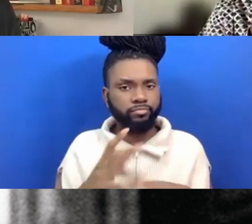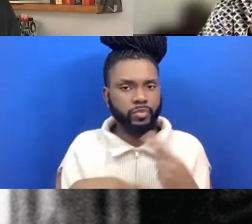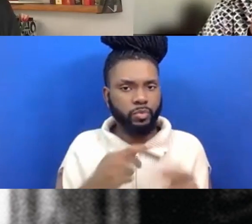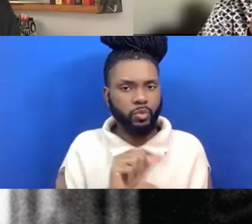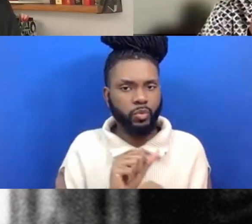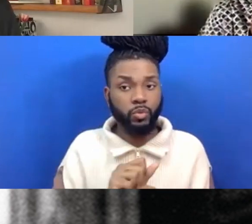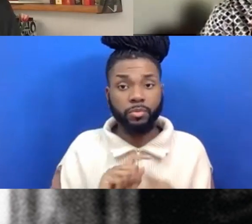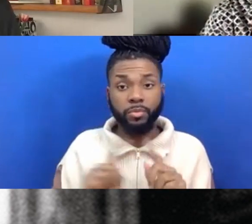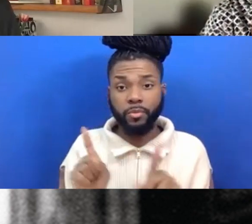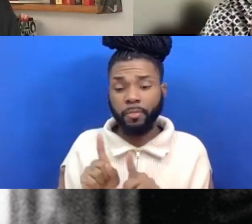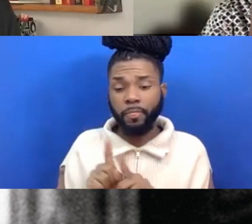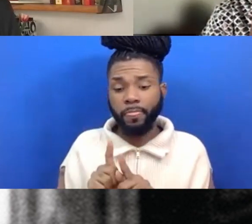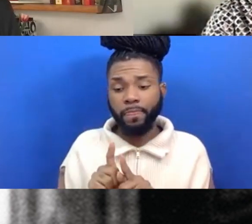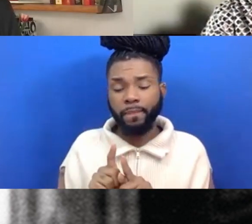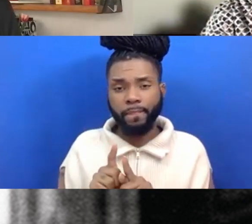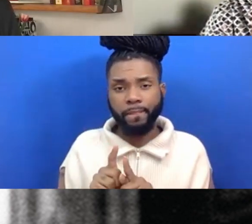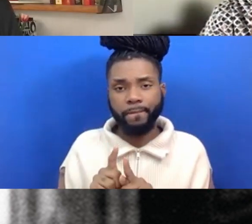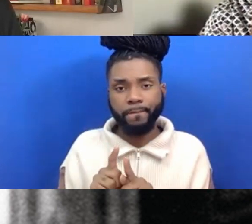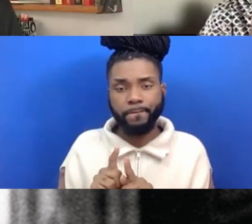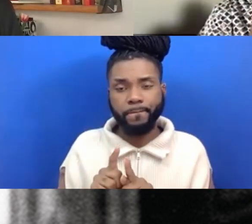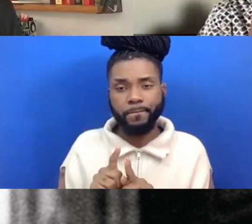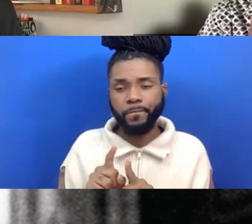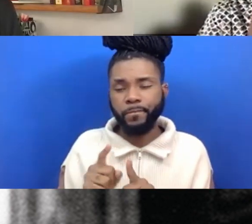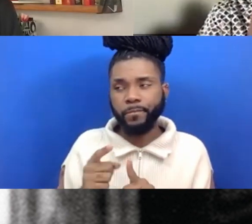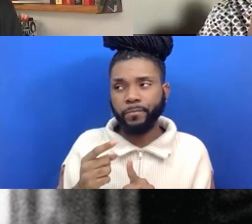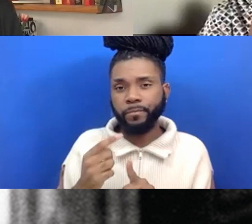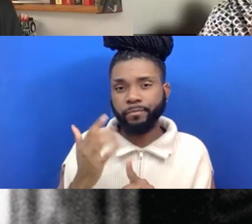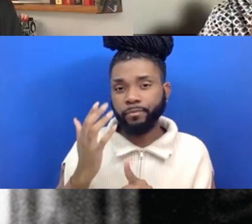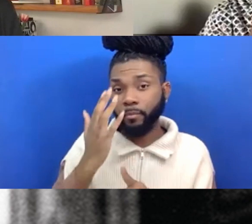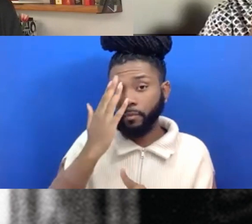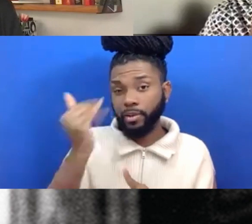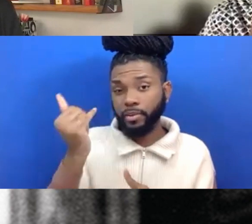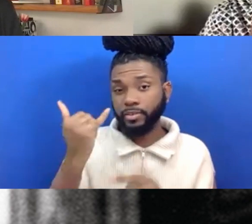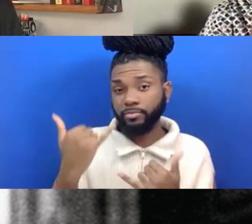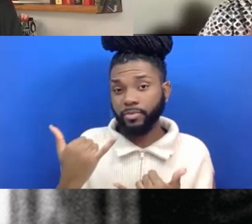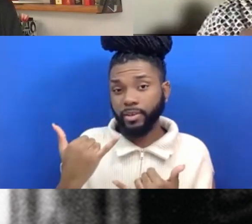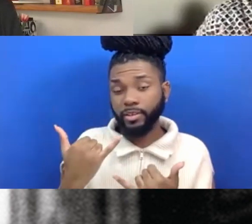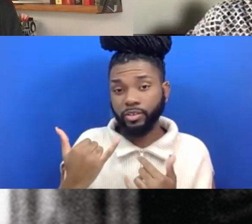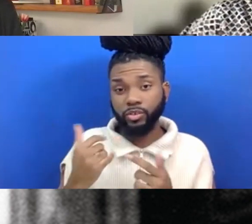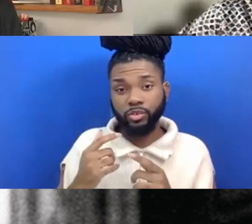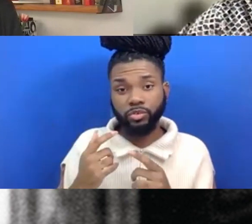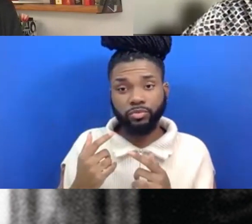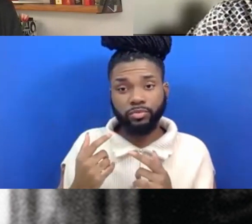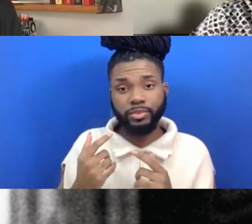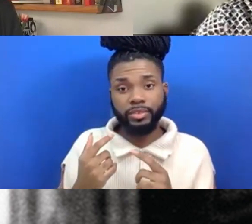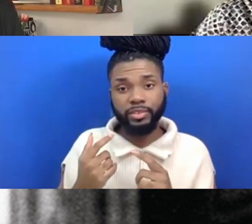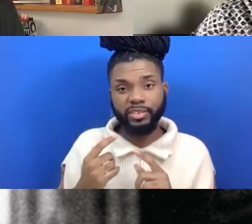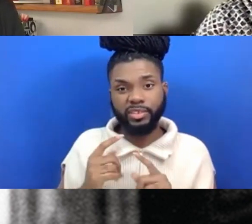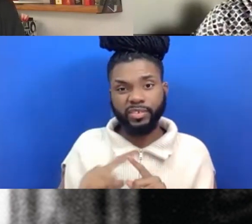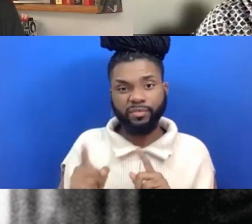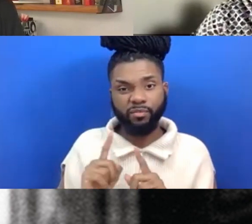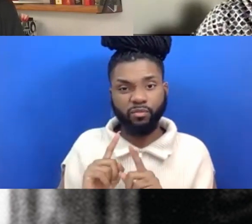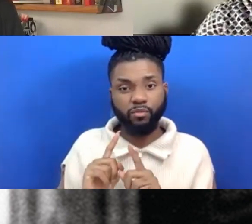but also because so many of the existing ways in which